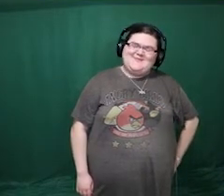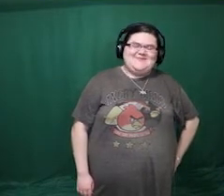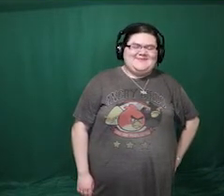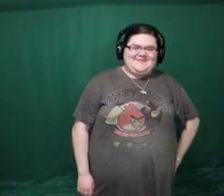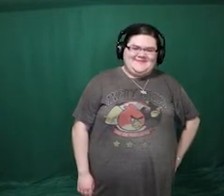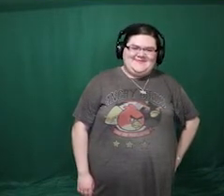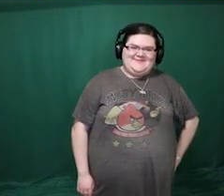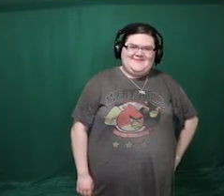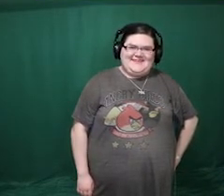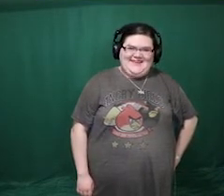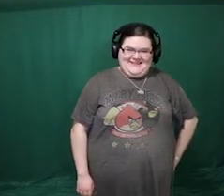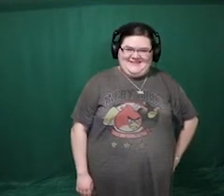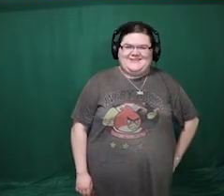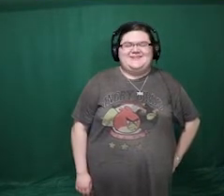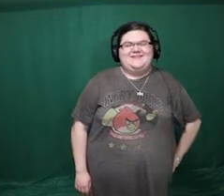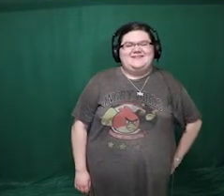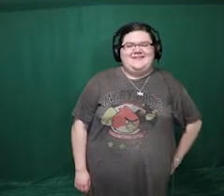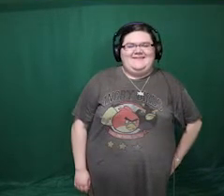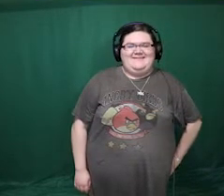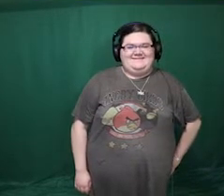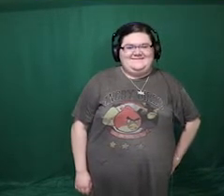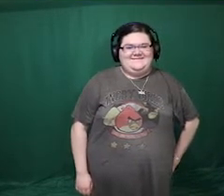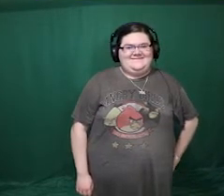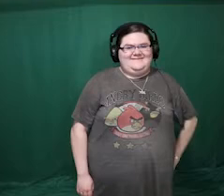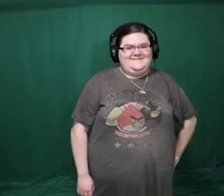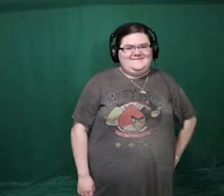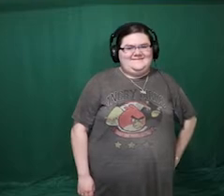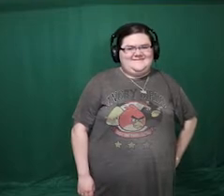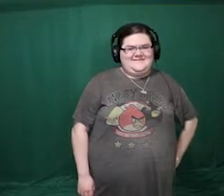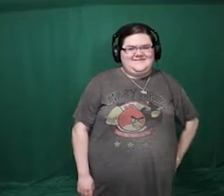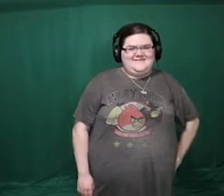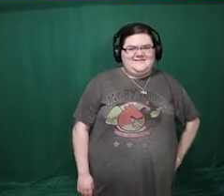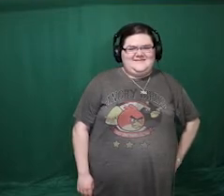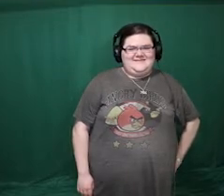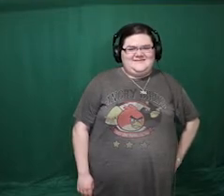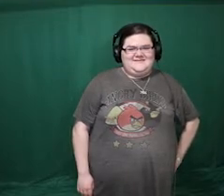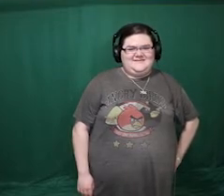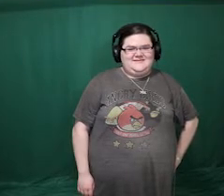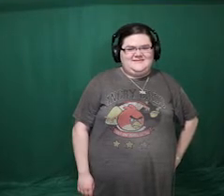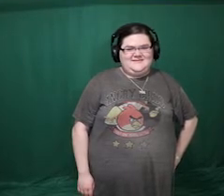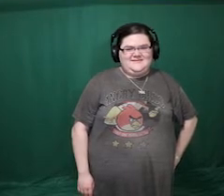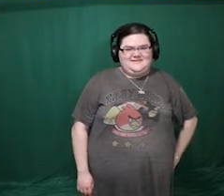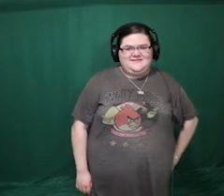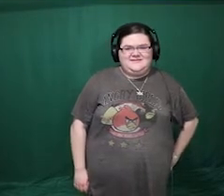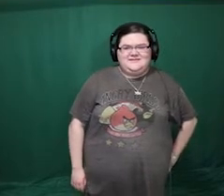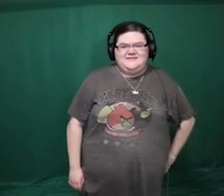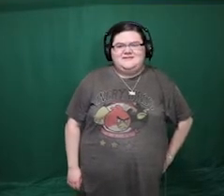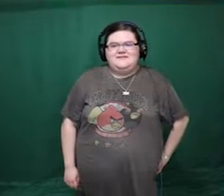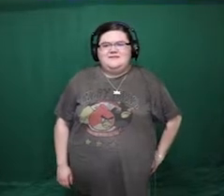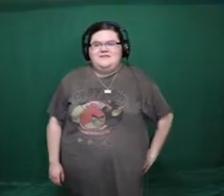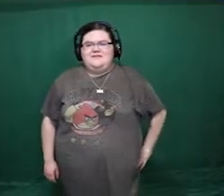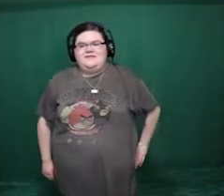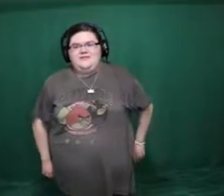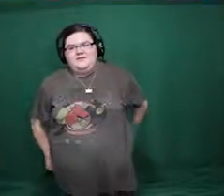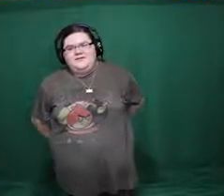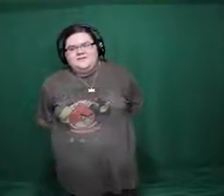So this one, there's fake doors. Okay. The main thing you want to make sure is when you jump, when you go through the